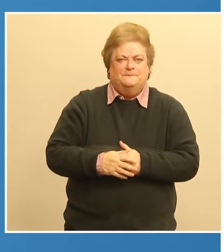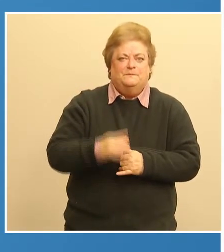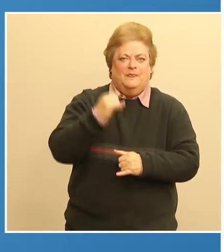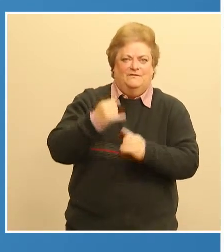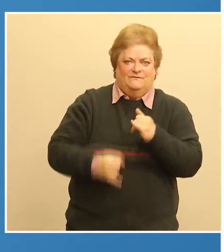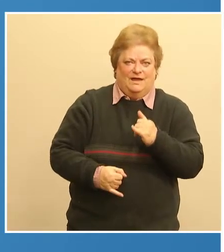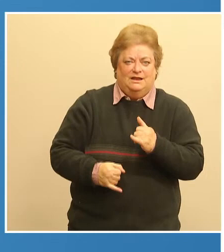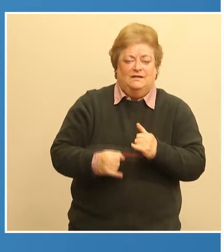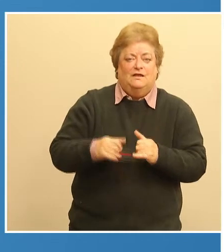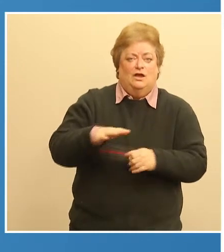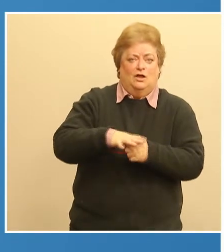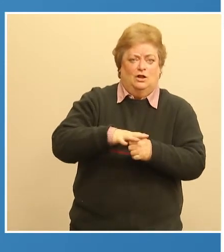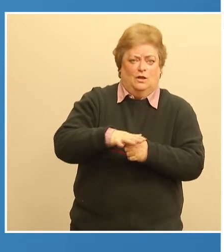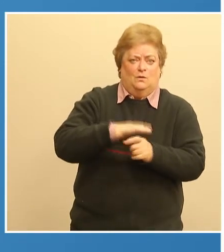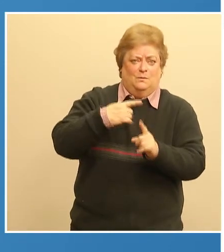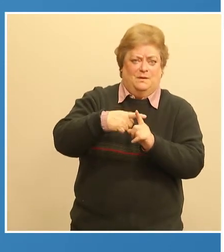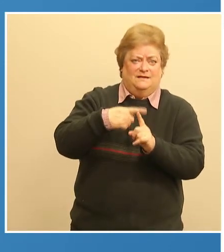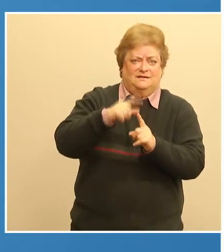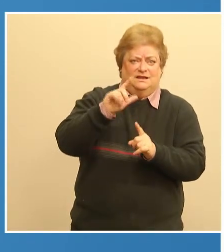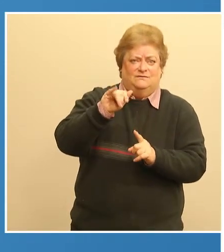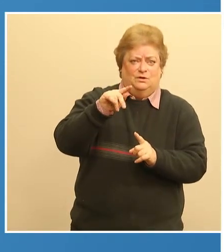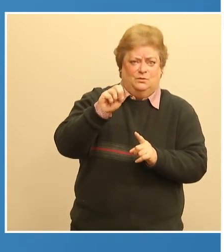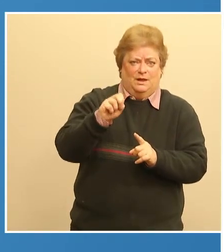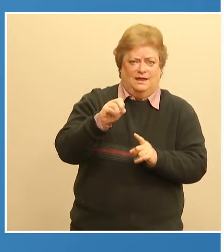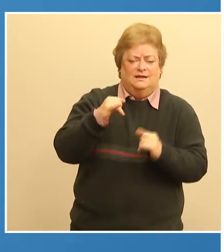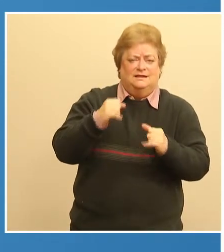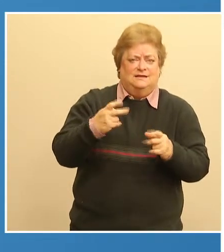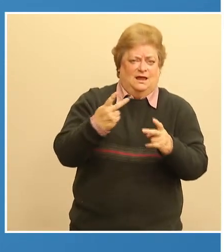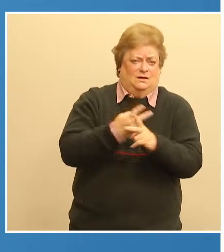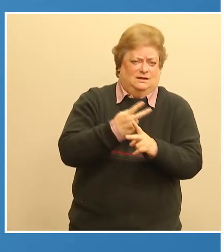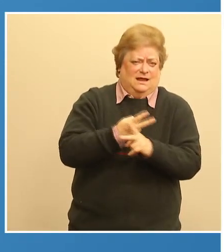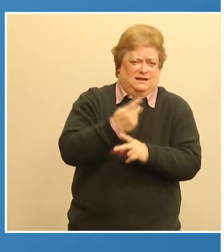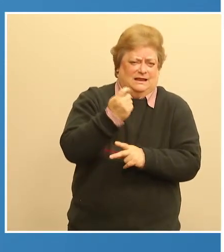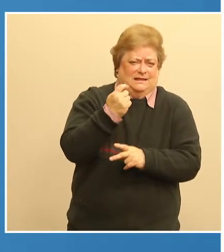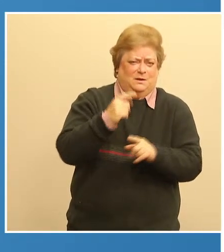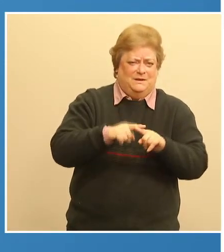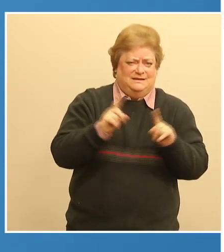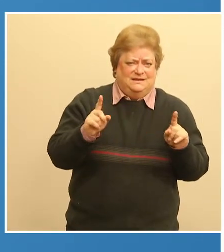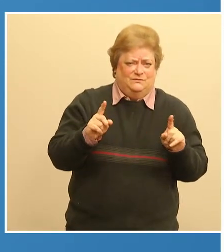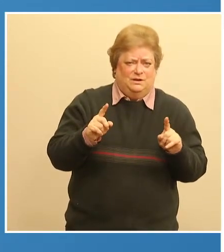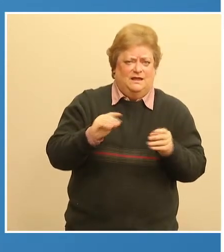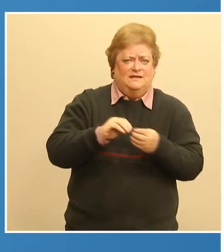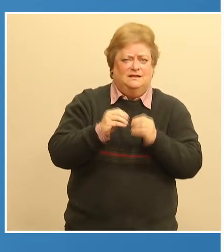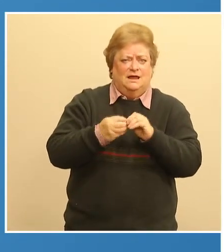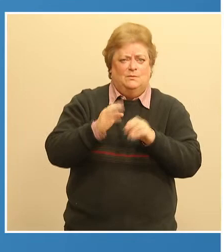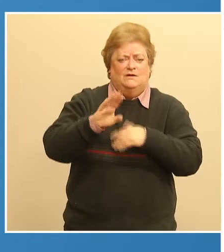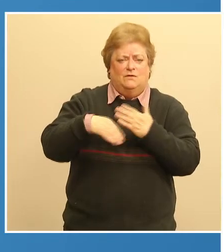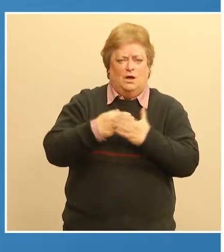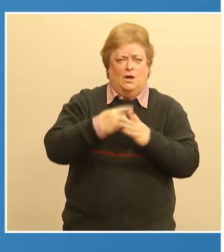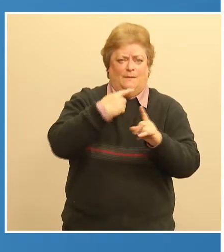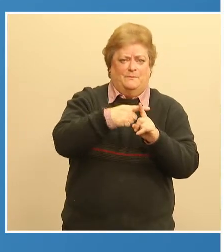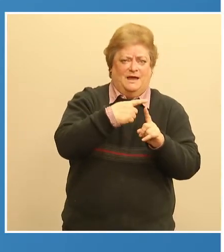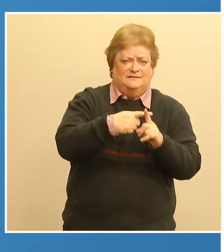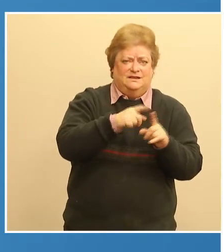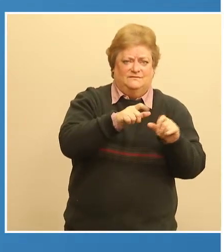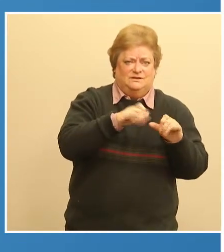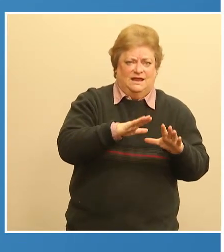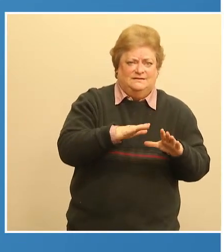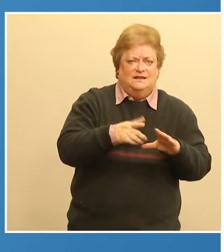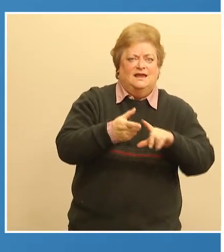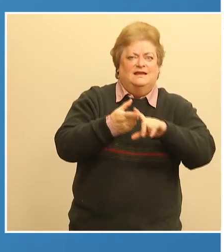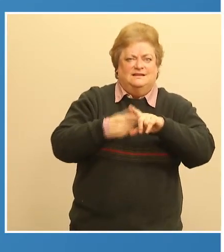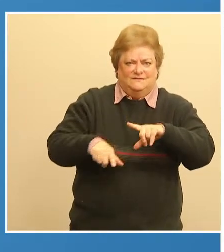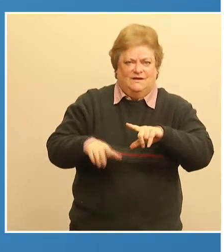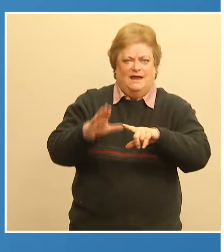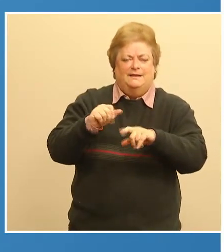Finally, the local positivity rate is now being calculated a bit differently. The number of all positive tests is divided by the